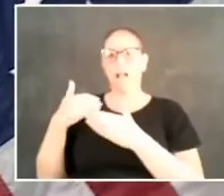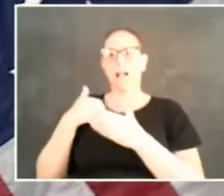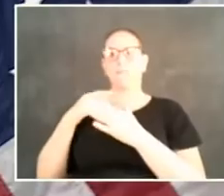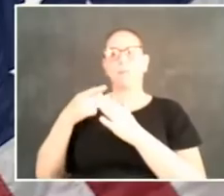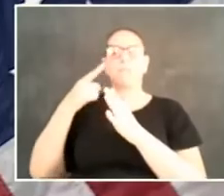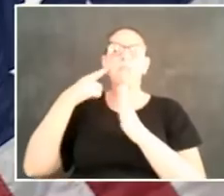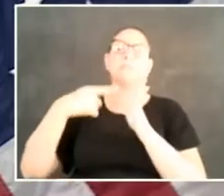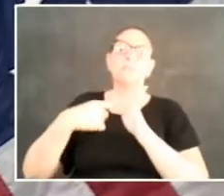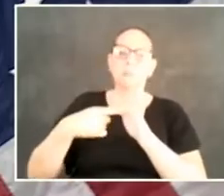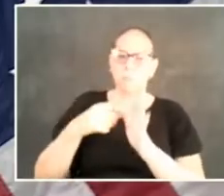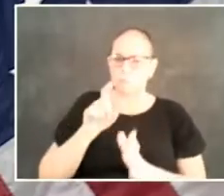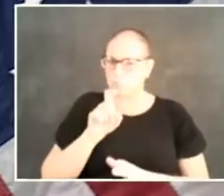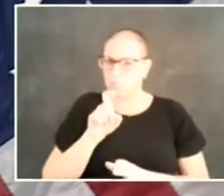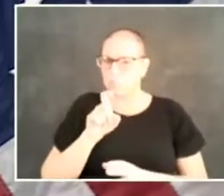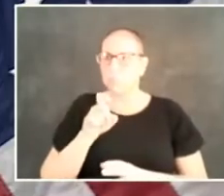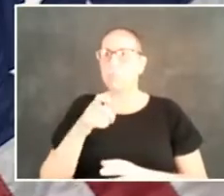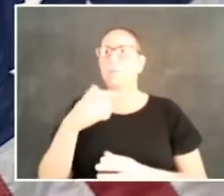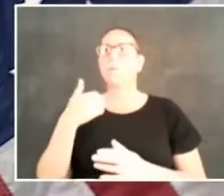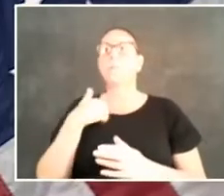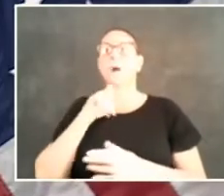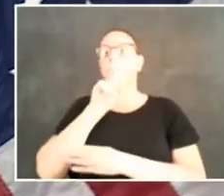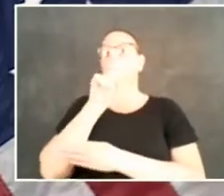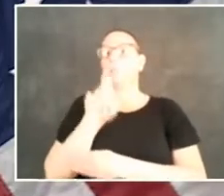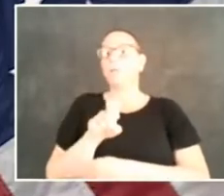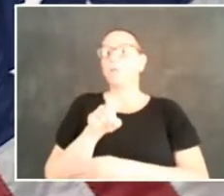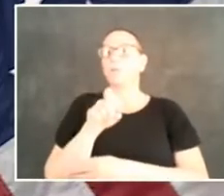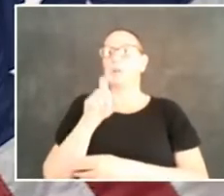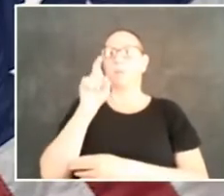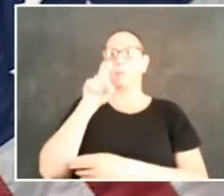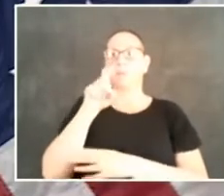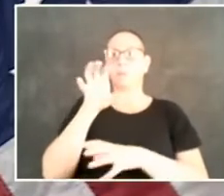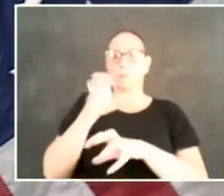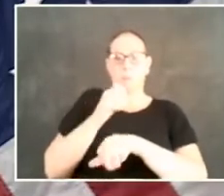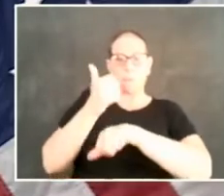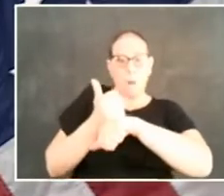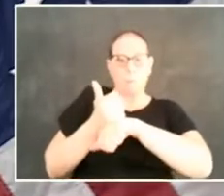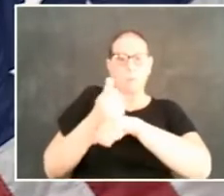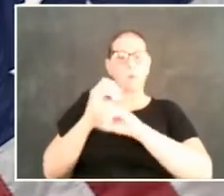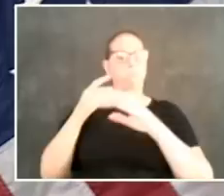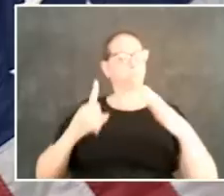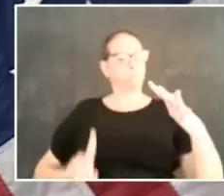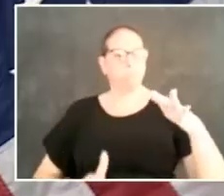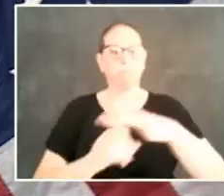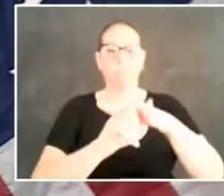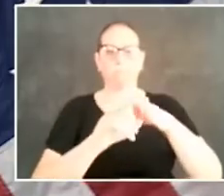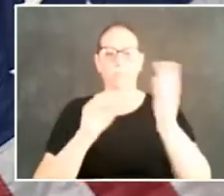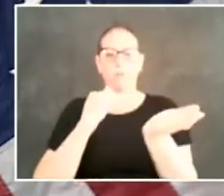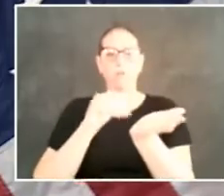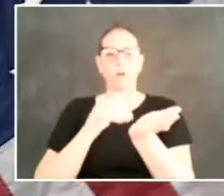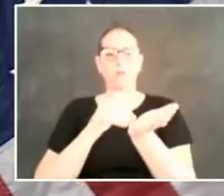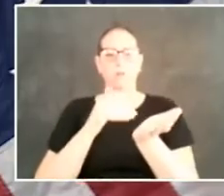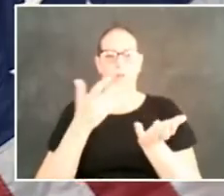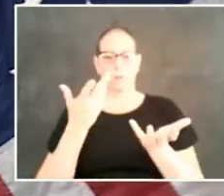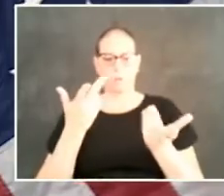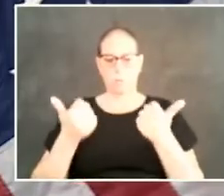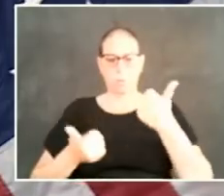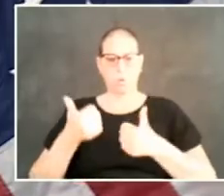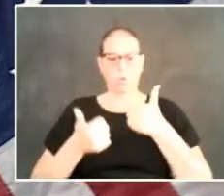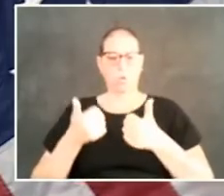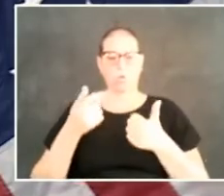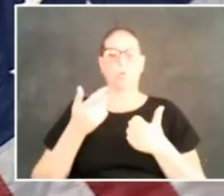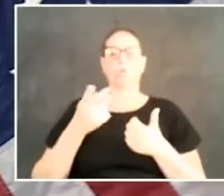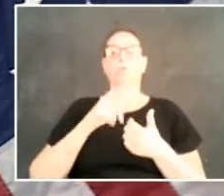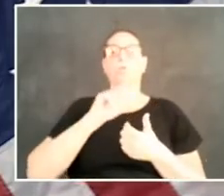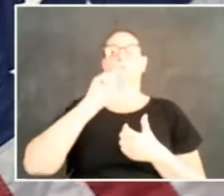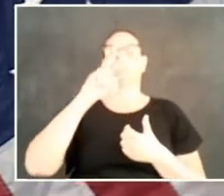an appointment? That's number one. Number two, concerning health insurance, will they be required to bring their health insurance